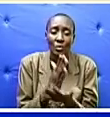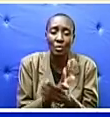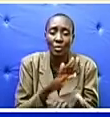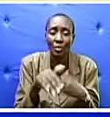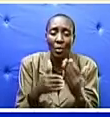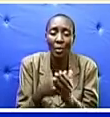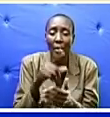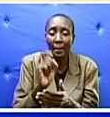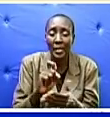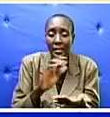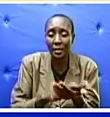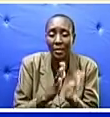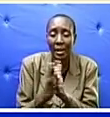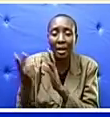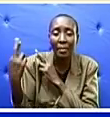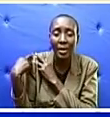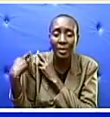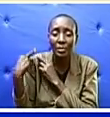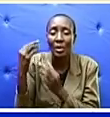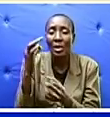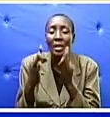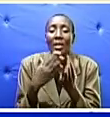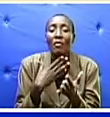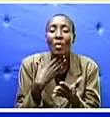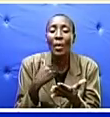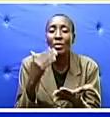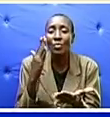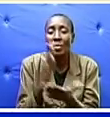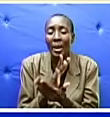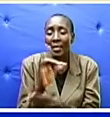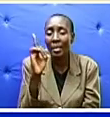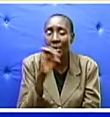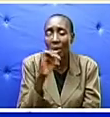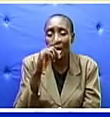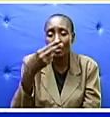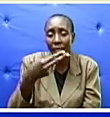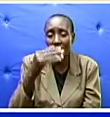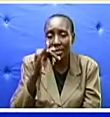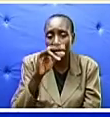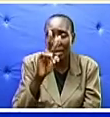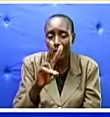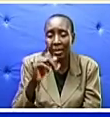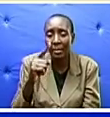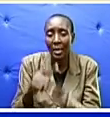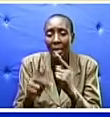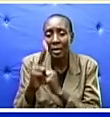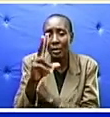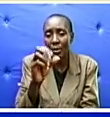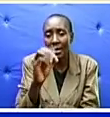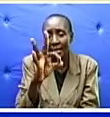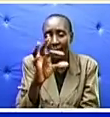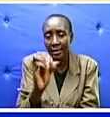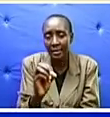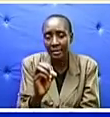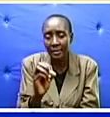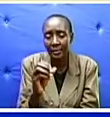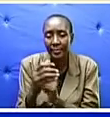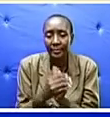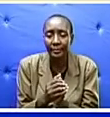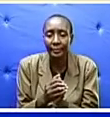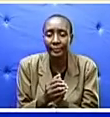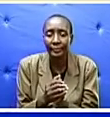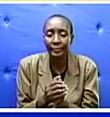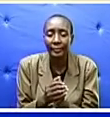sure. If we want to end the threat of HIV mm-hmm. by 2030. Mm-hmm. So, and now